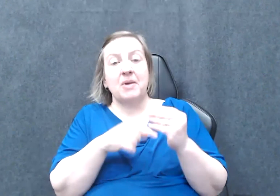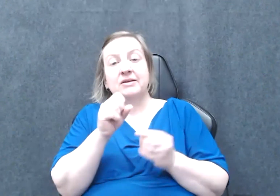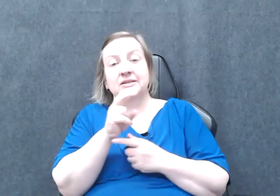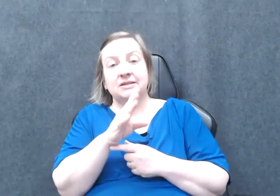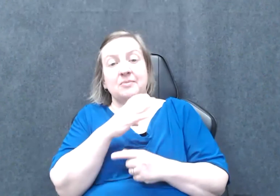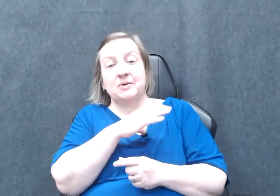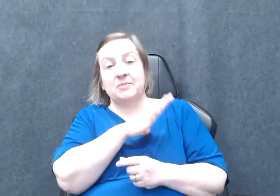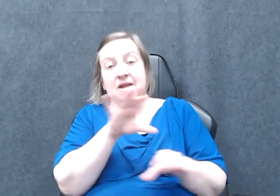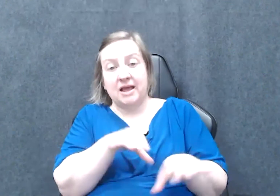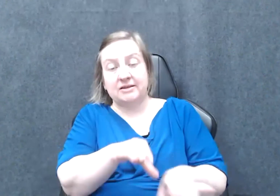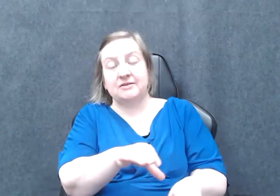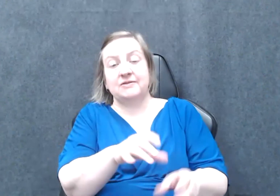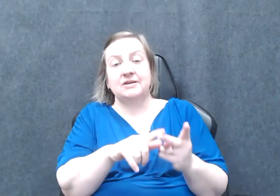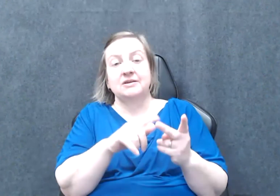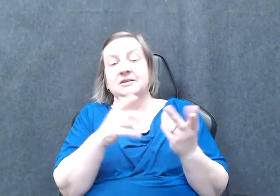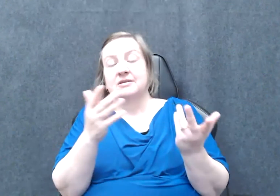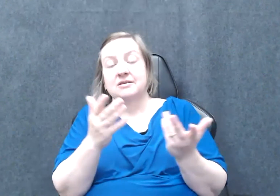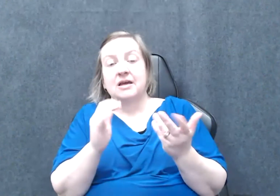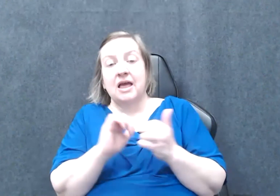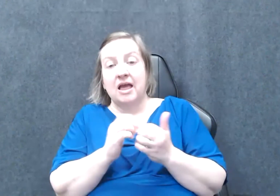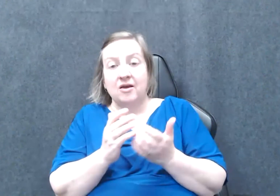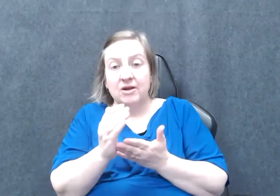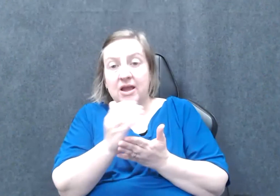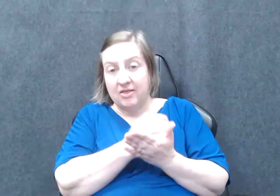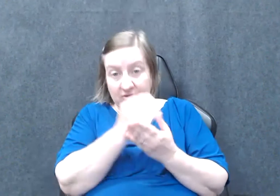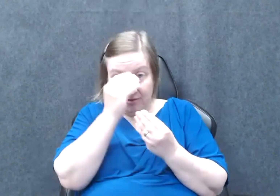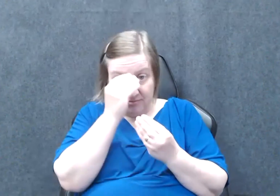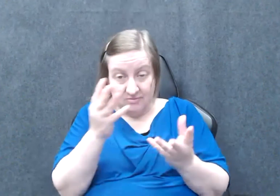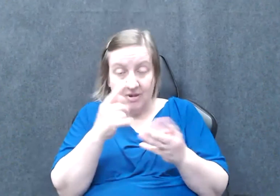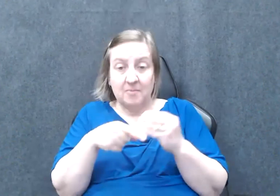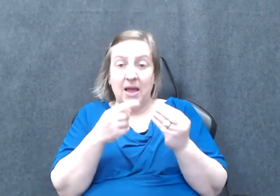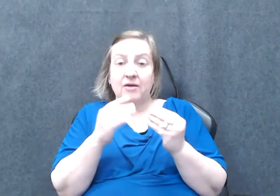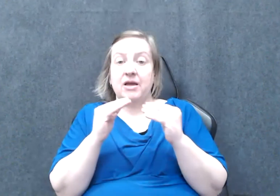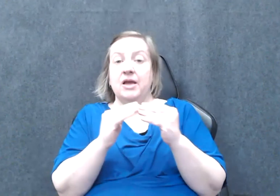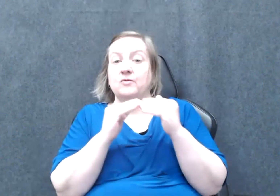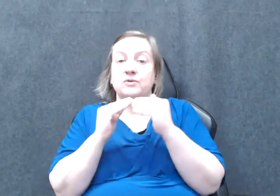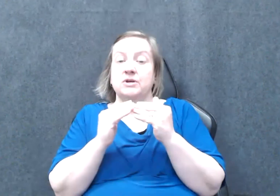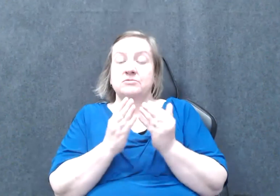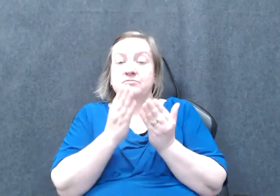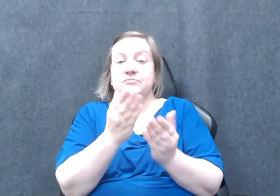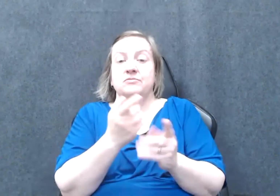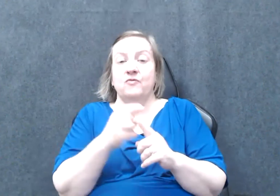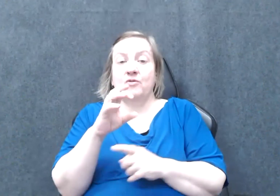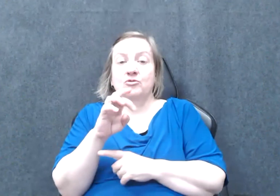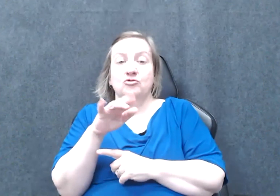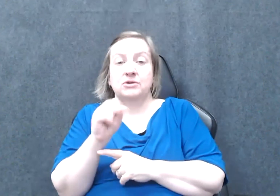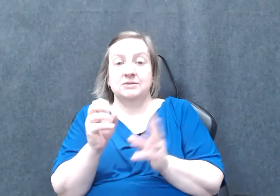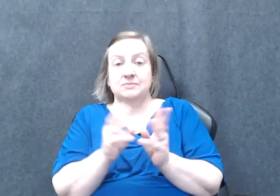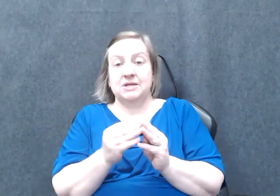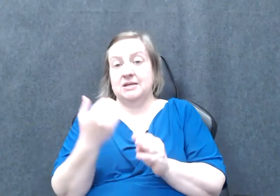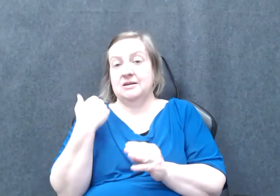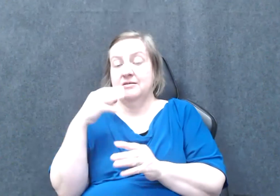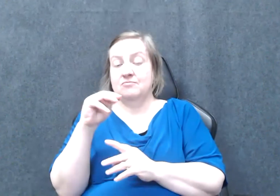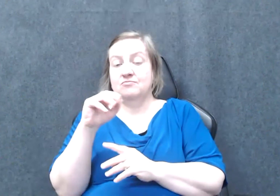and the status of gathering input on equity recommendations from our CRIS meeting back in